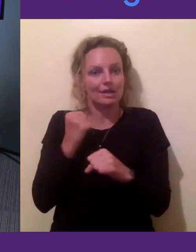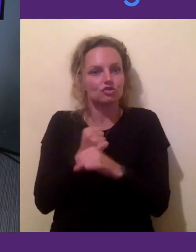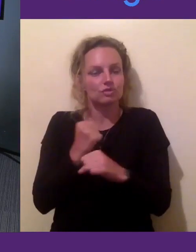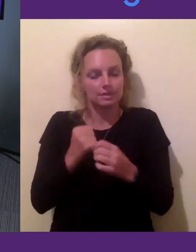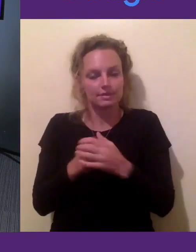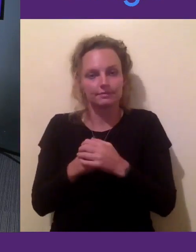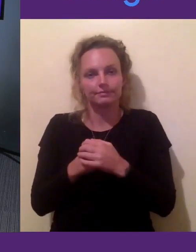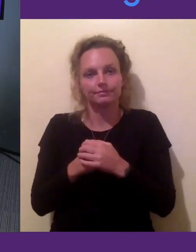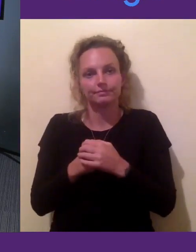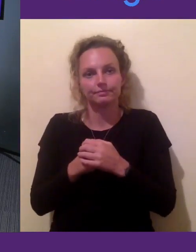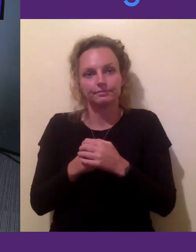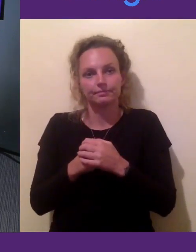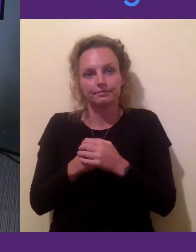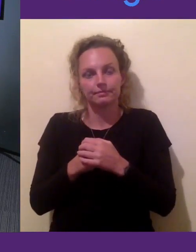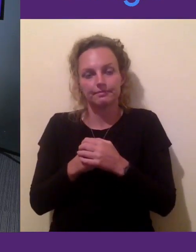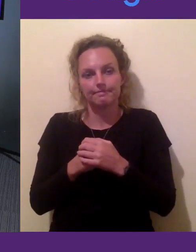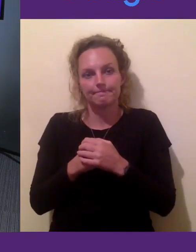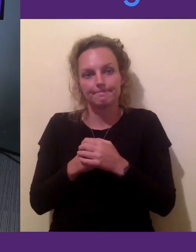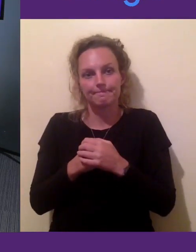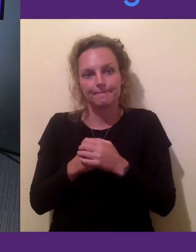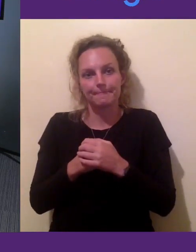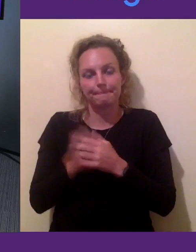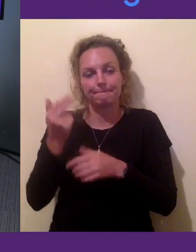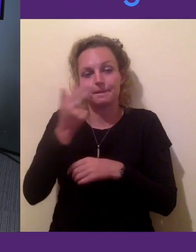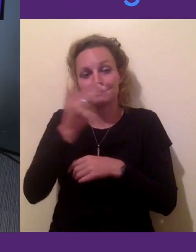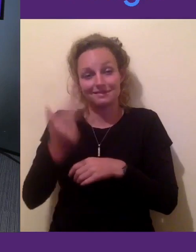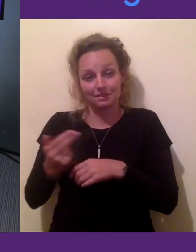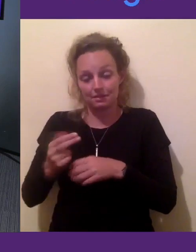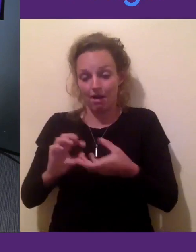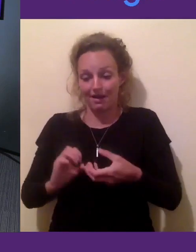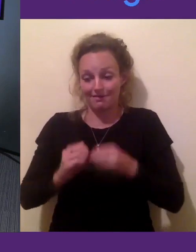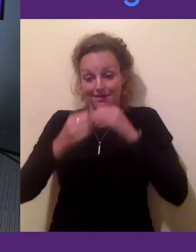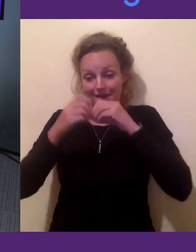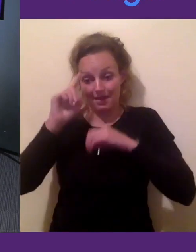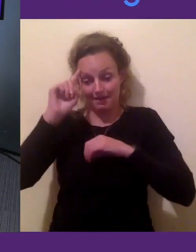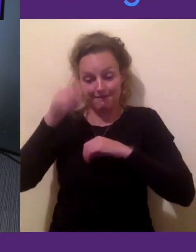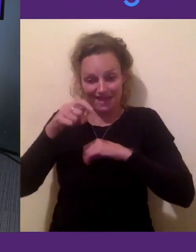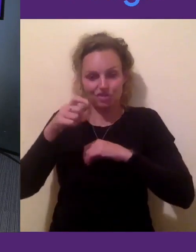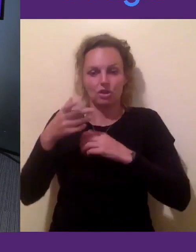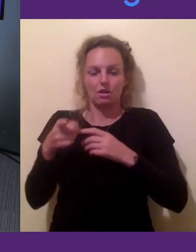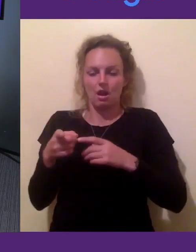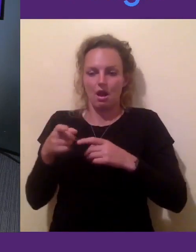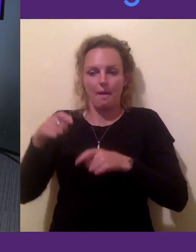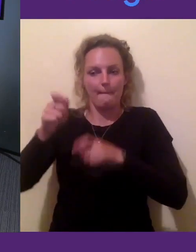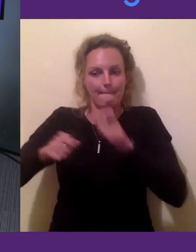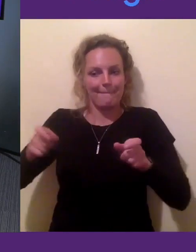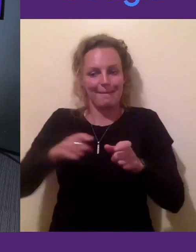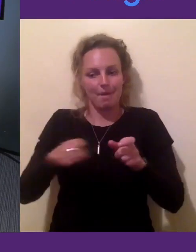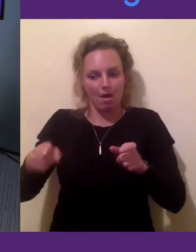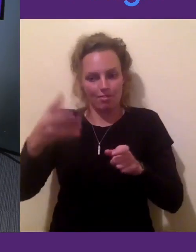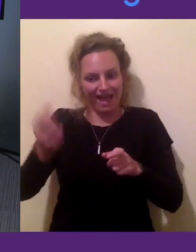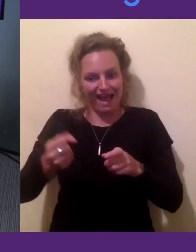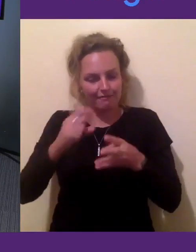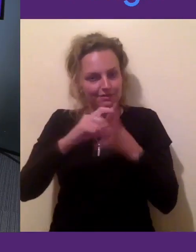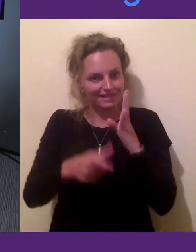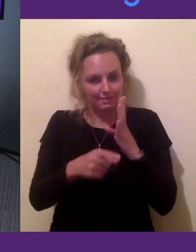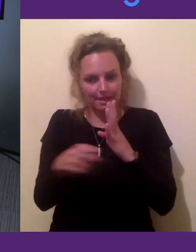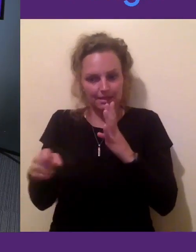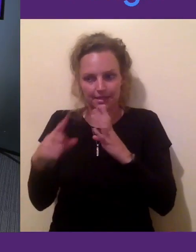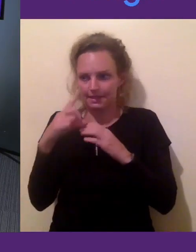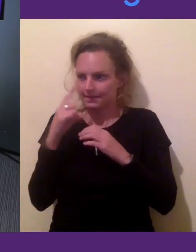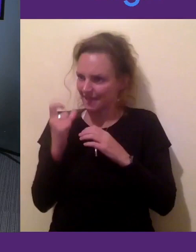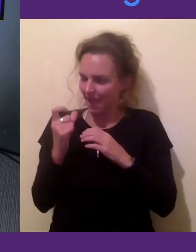design and innovation, people with disabilities can actually push the boundaries of what is possible, what